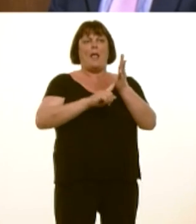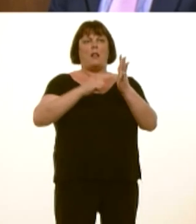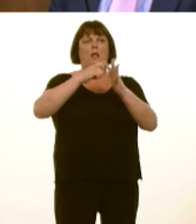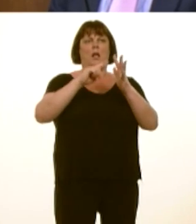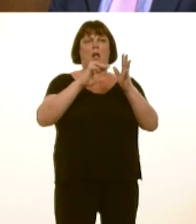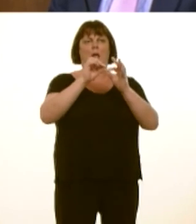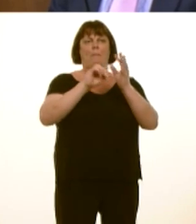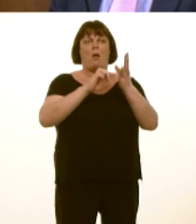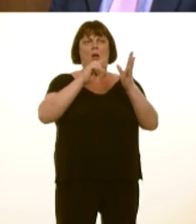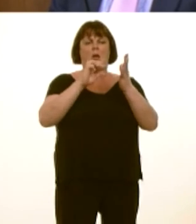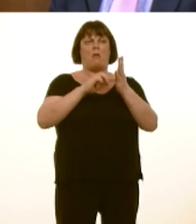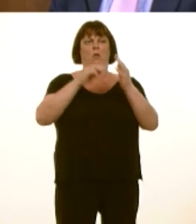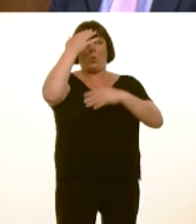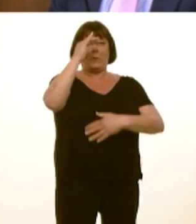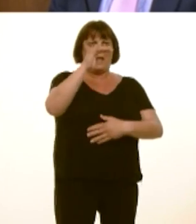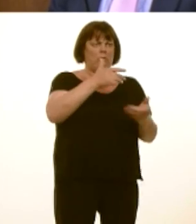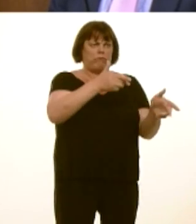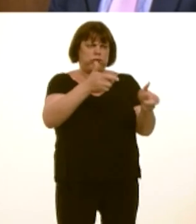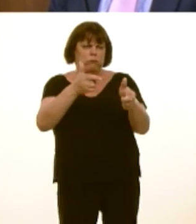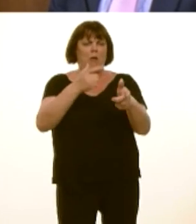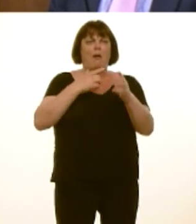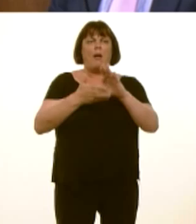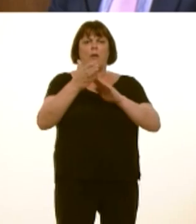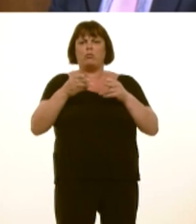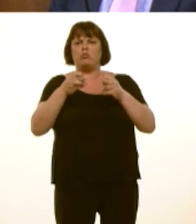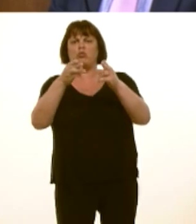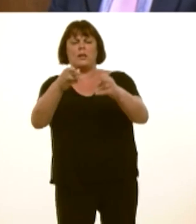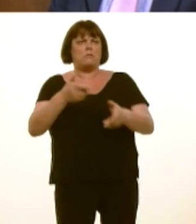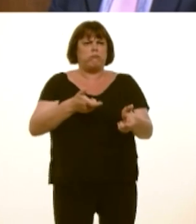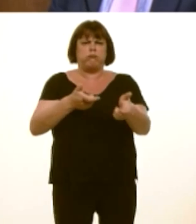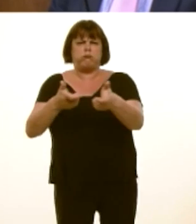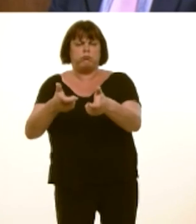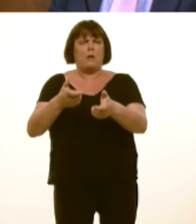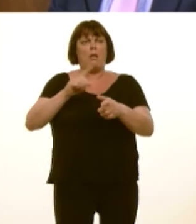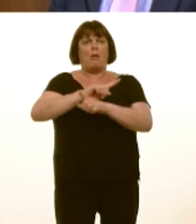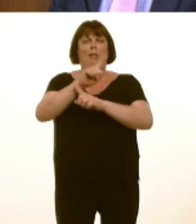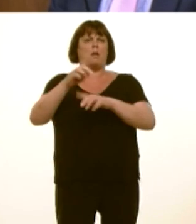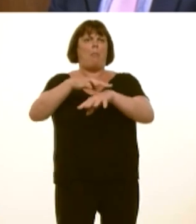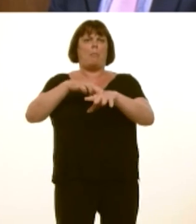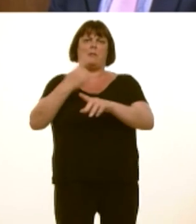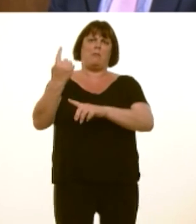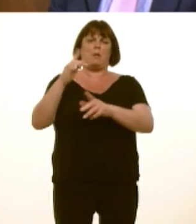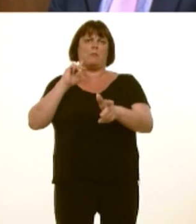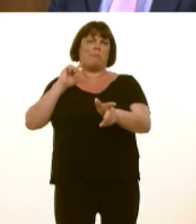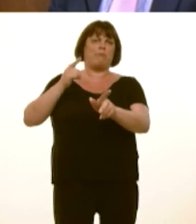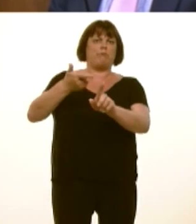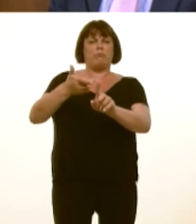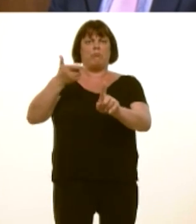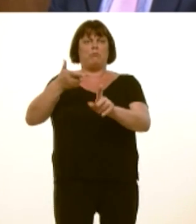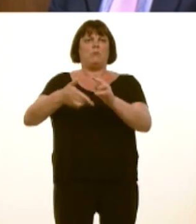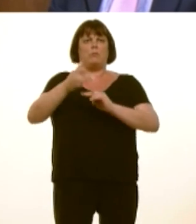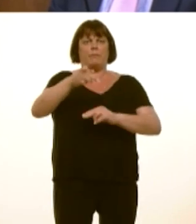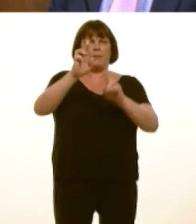by Tunisian police. It's believed that he was a lone gunman and part of an